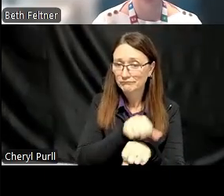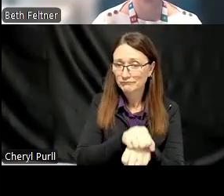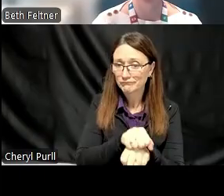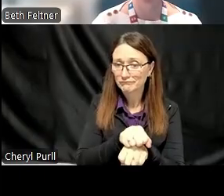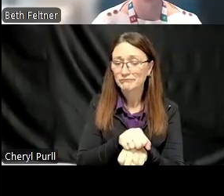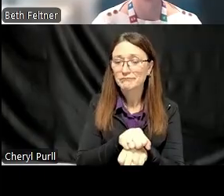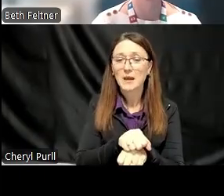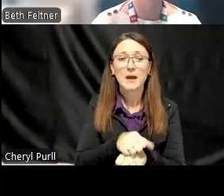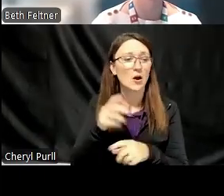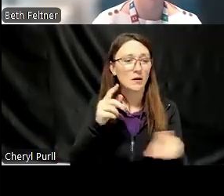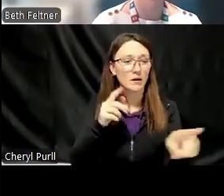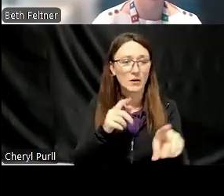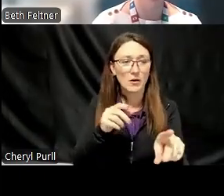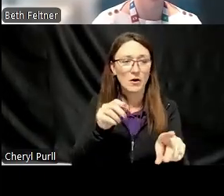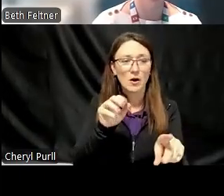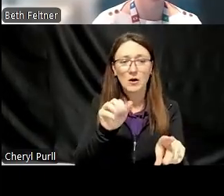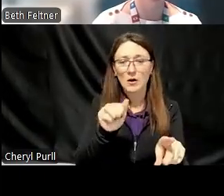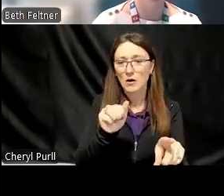It's